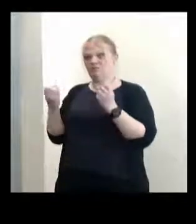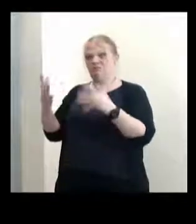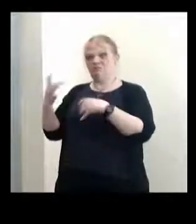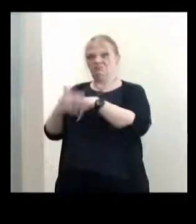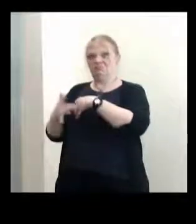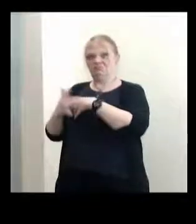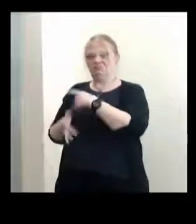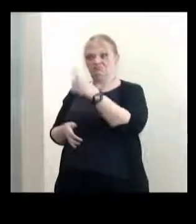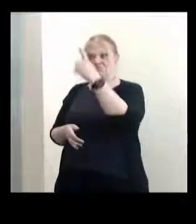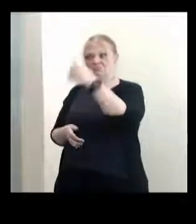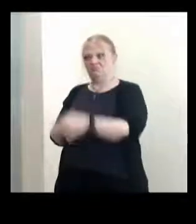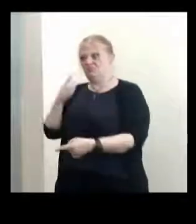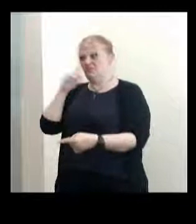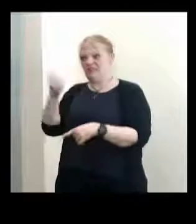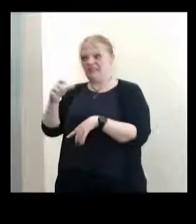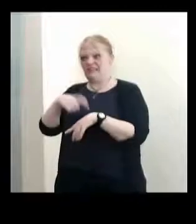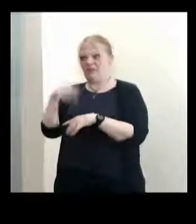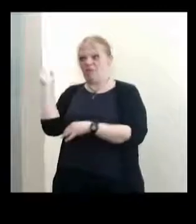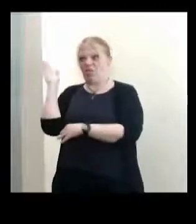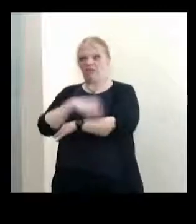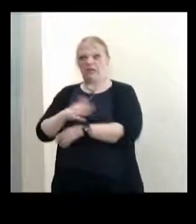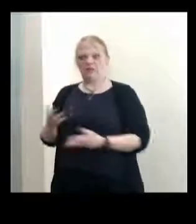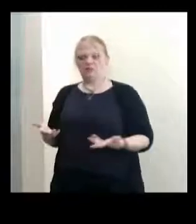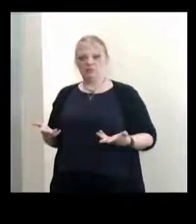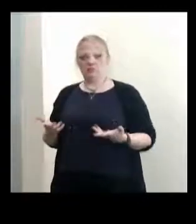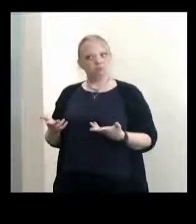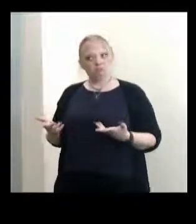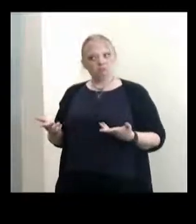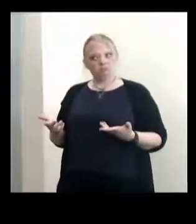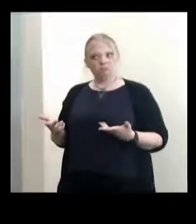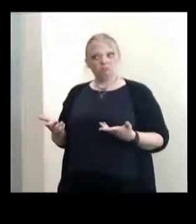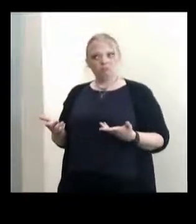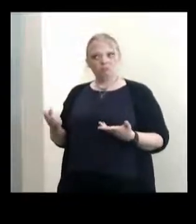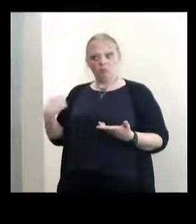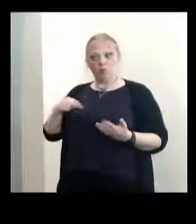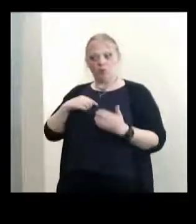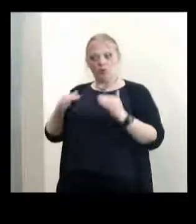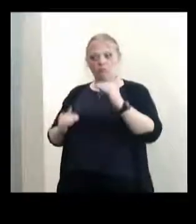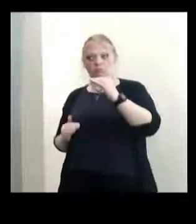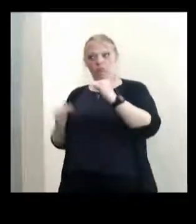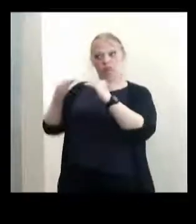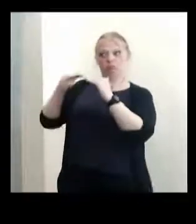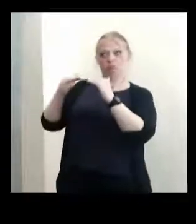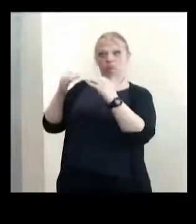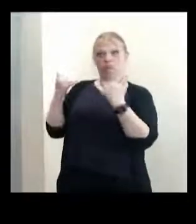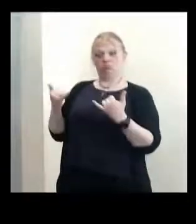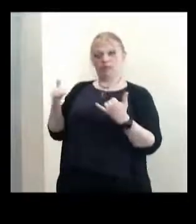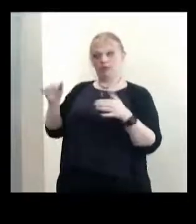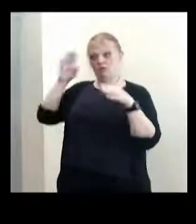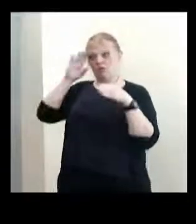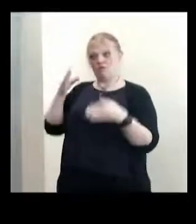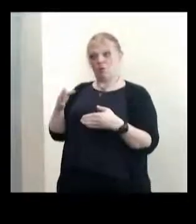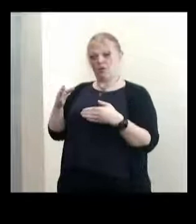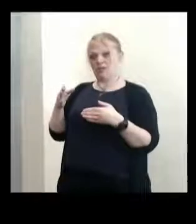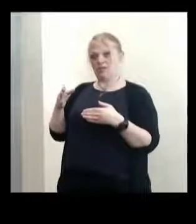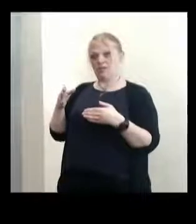pretty much any time all day. So have we reached a point now where the focus is less